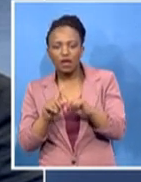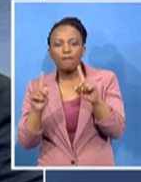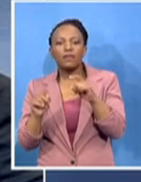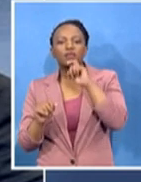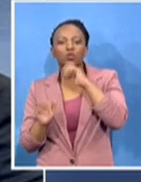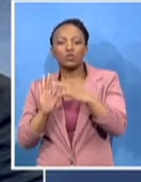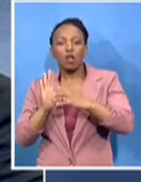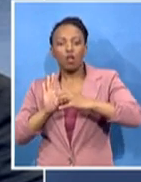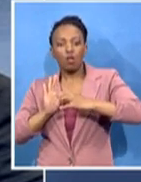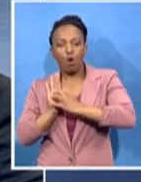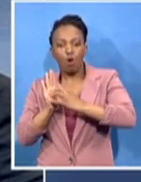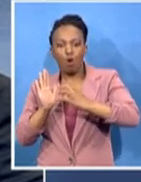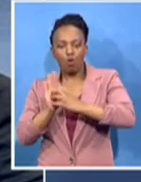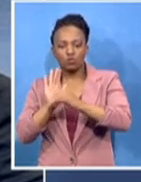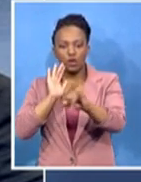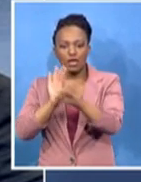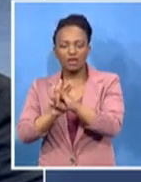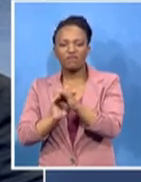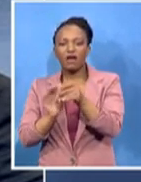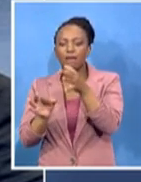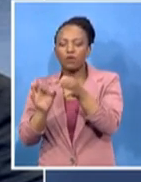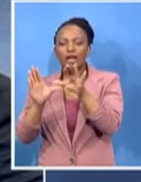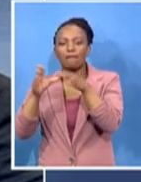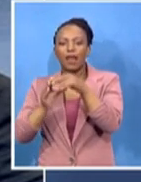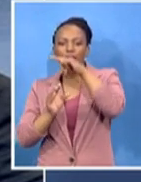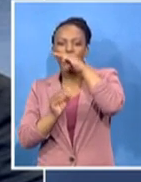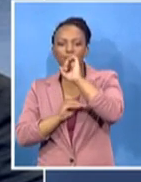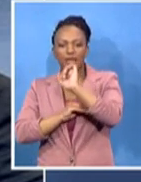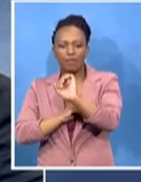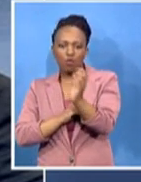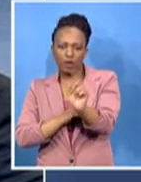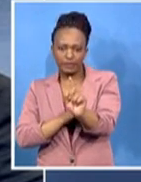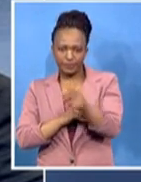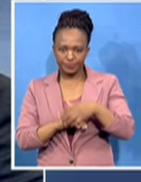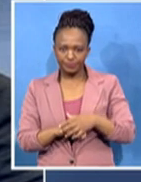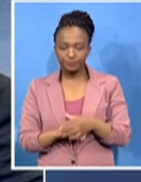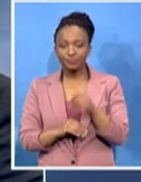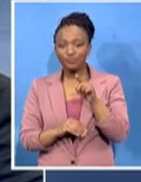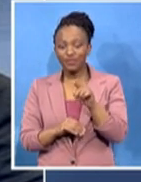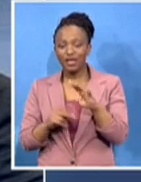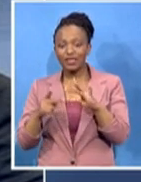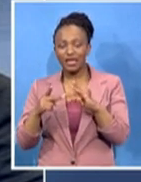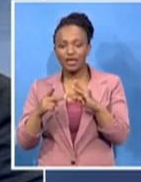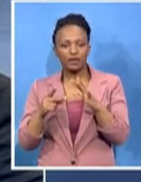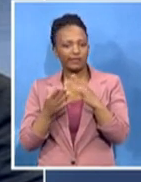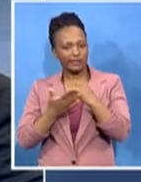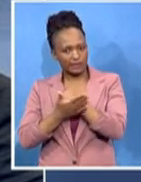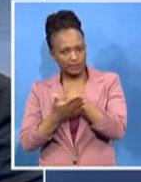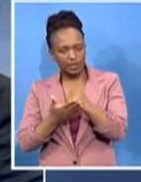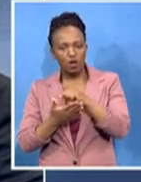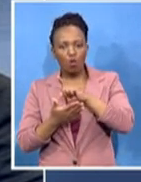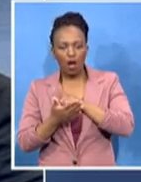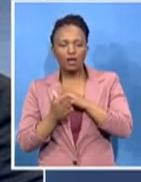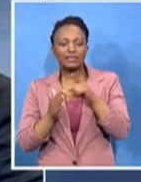on the ballot paper. So that decision to not register that thing is, in terms of the law, the CEO is barred from